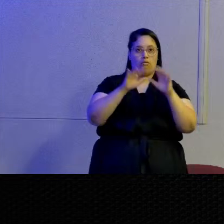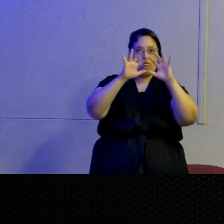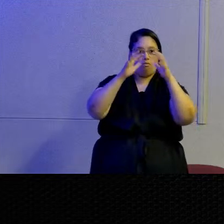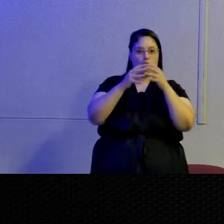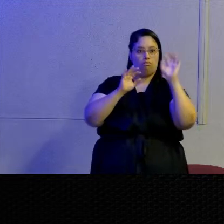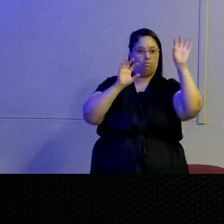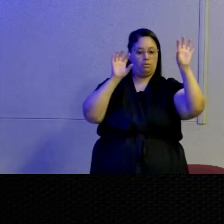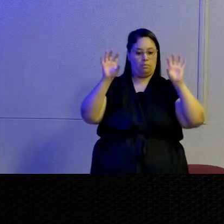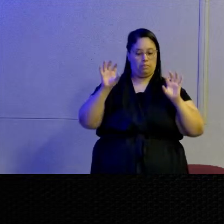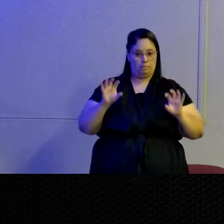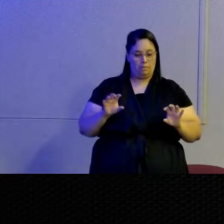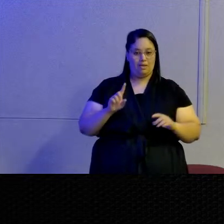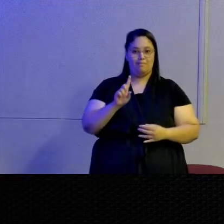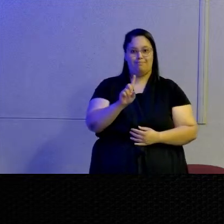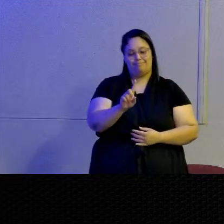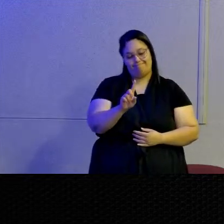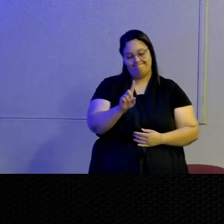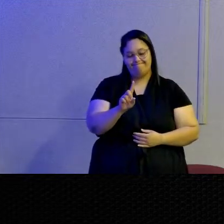But,